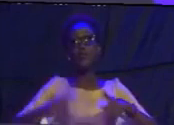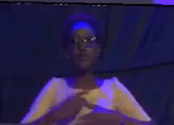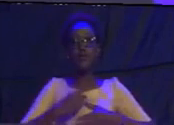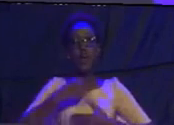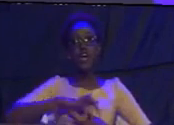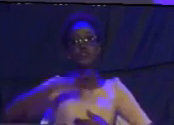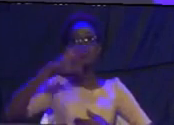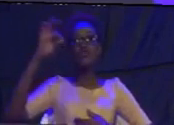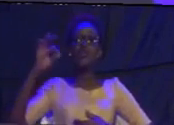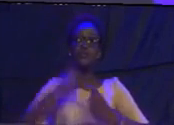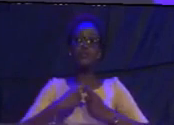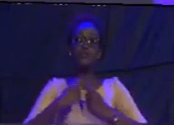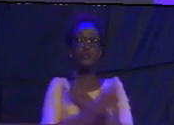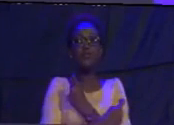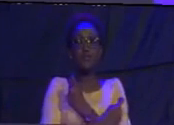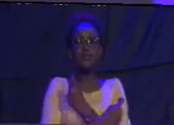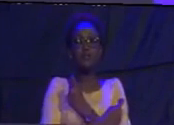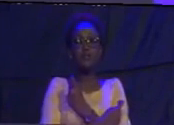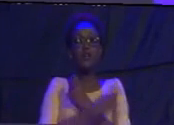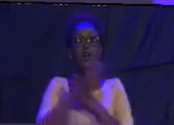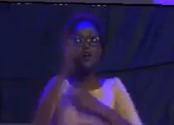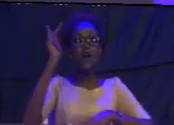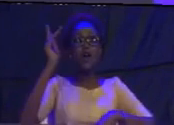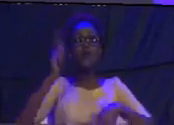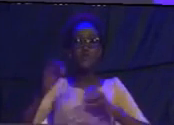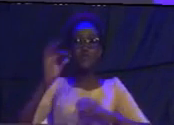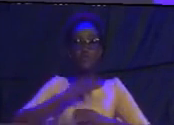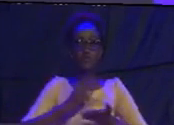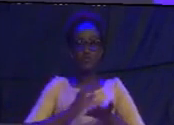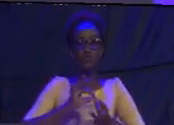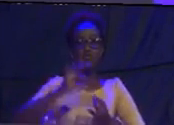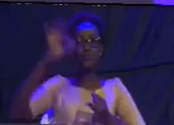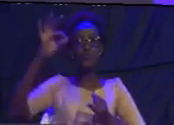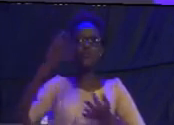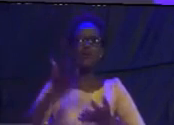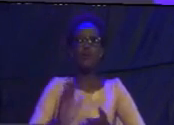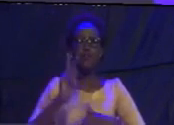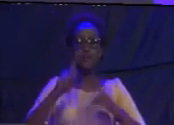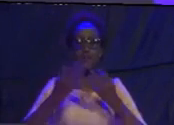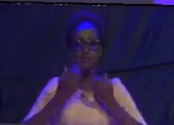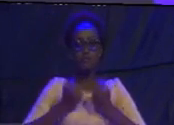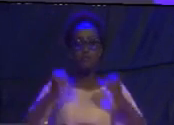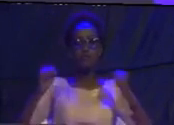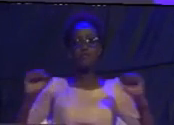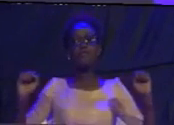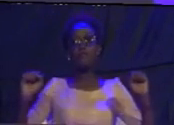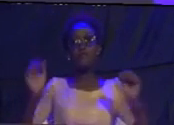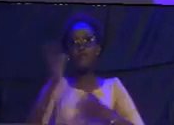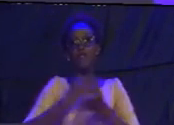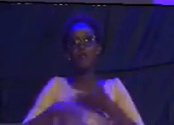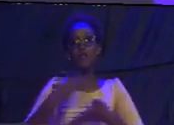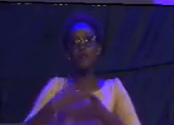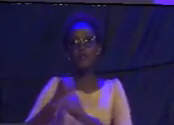of many are going to be transformed. The Spirit of God is going to fill people, and there will